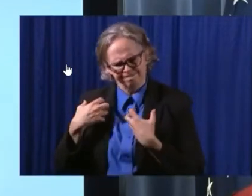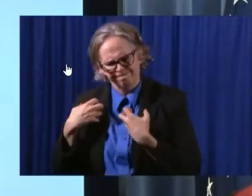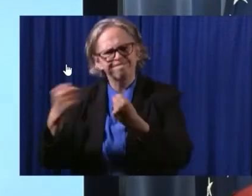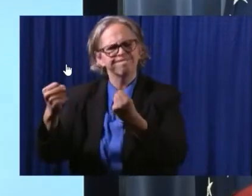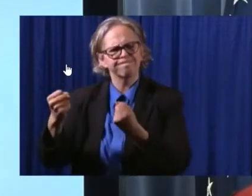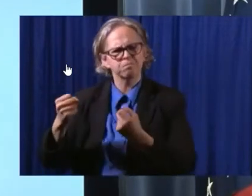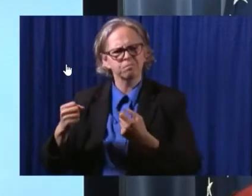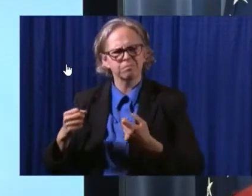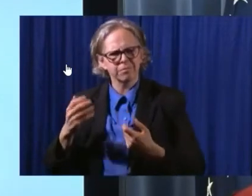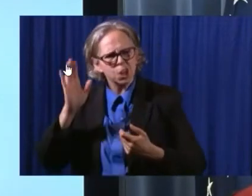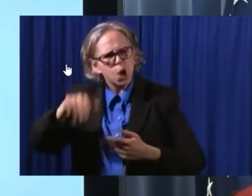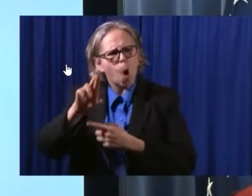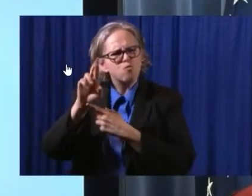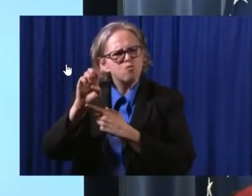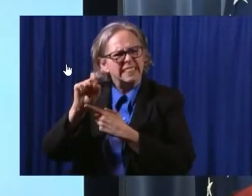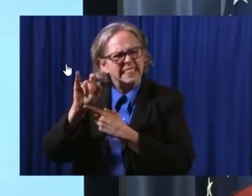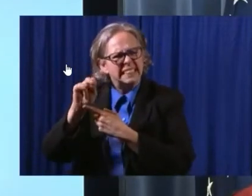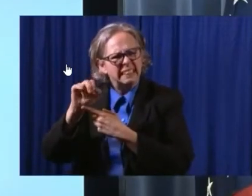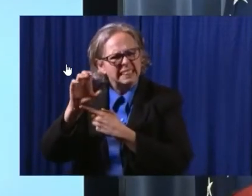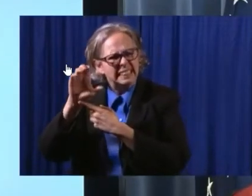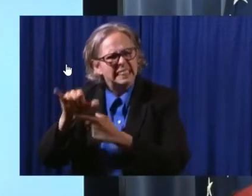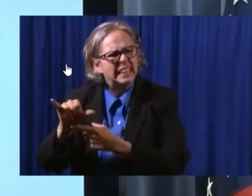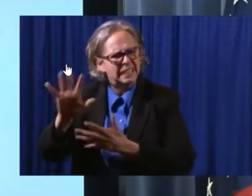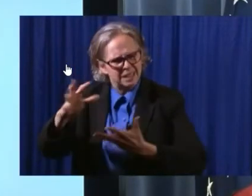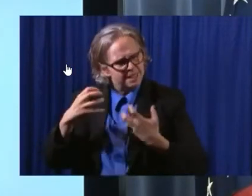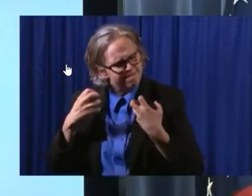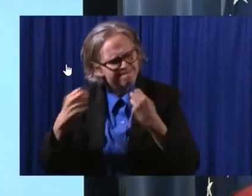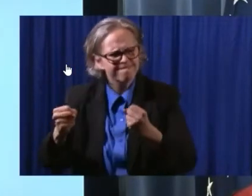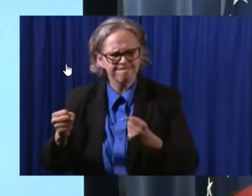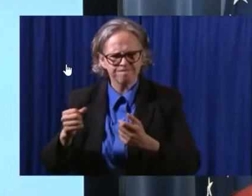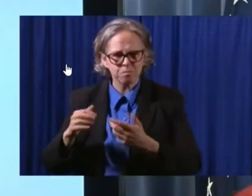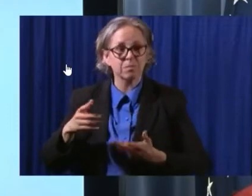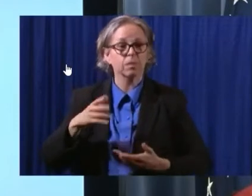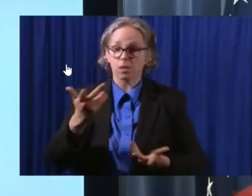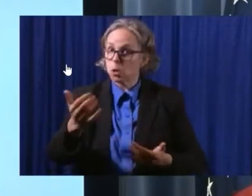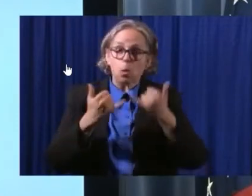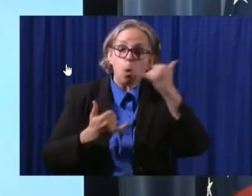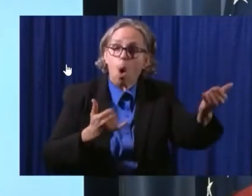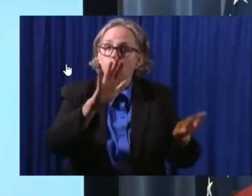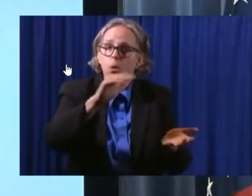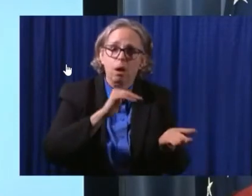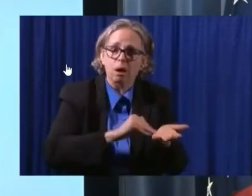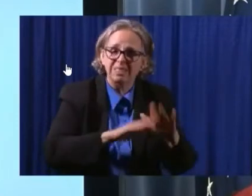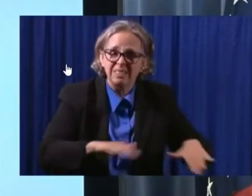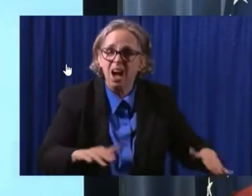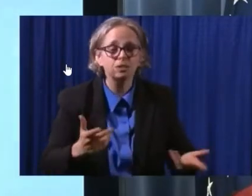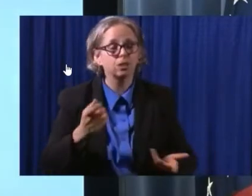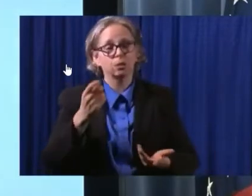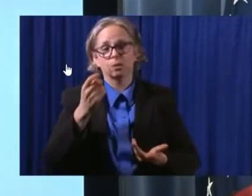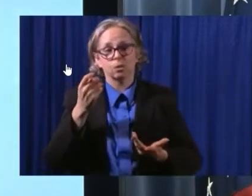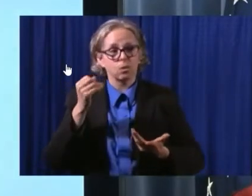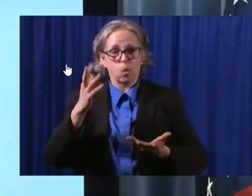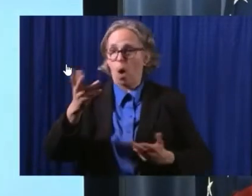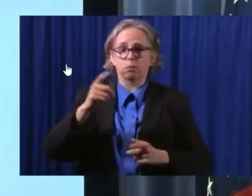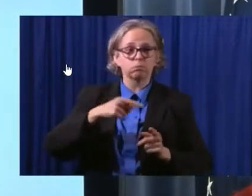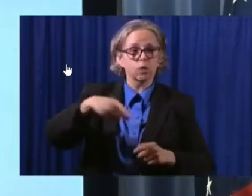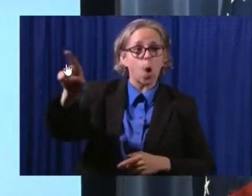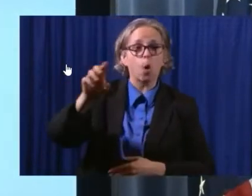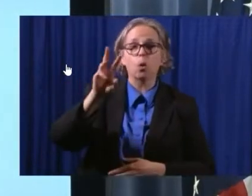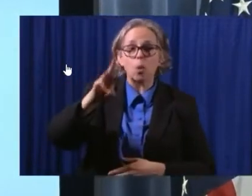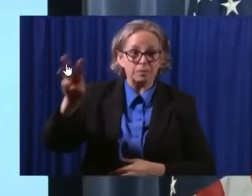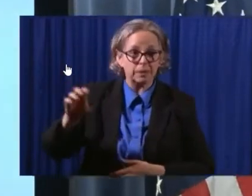pediatrician's office. You also can go to the Ohio AAP website, which is ohioaap.org.